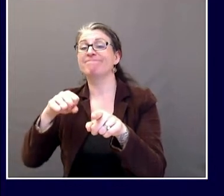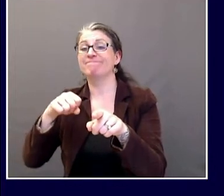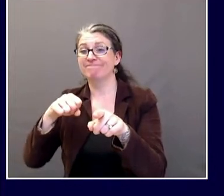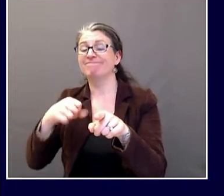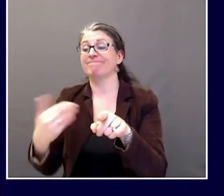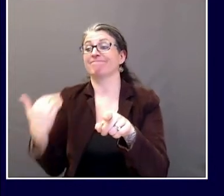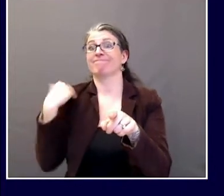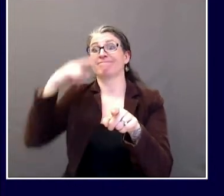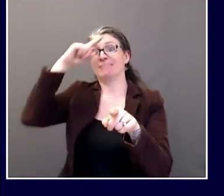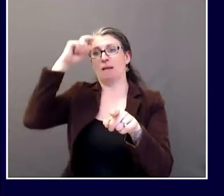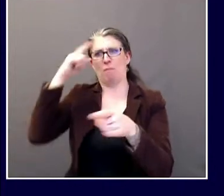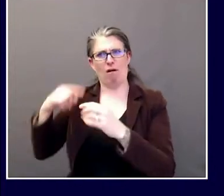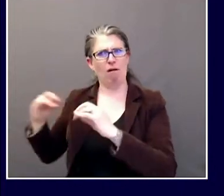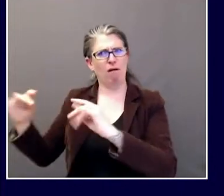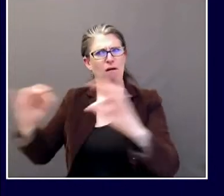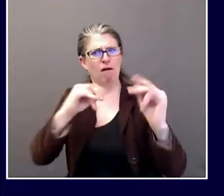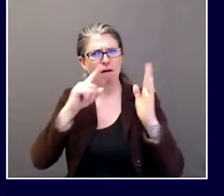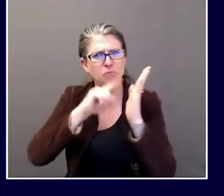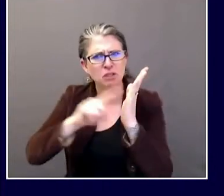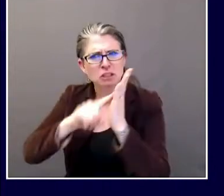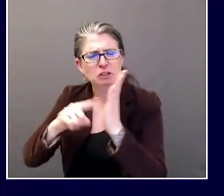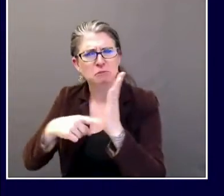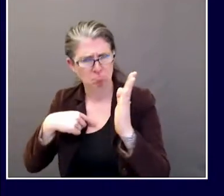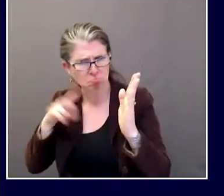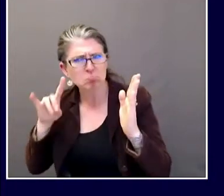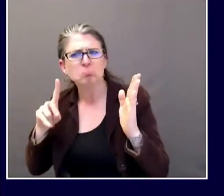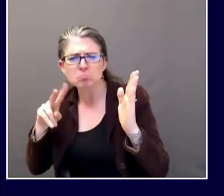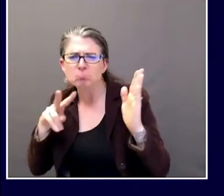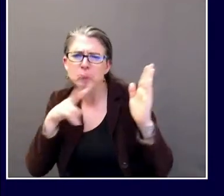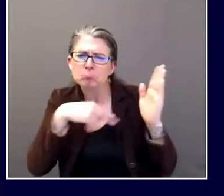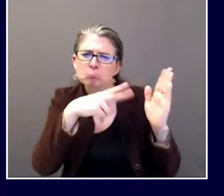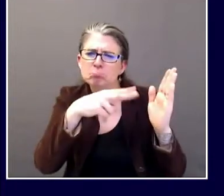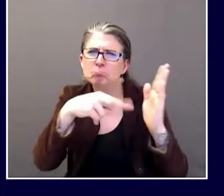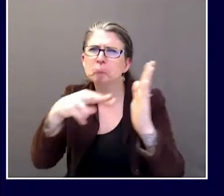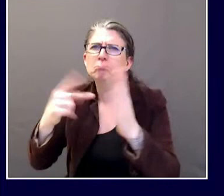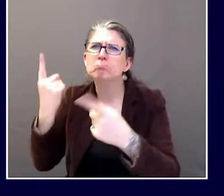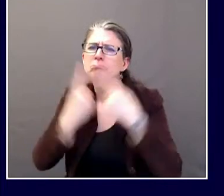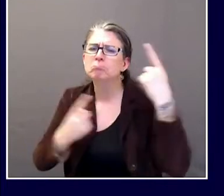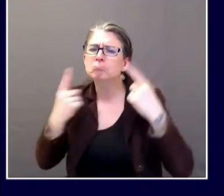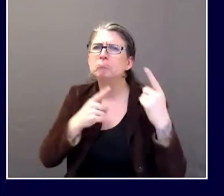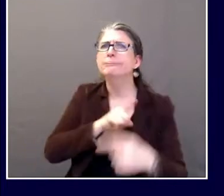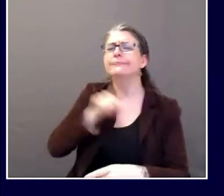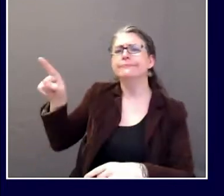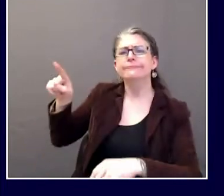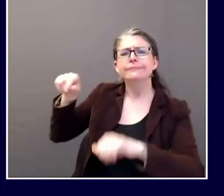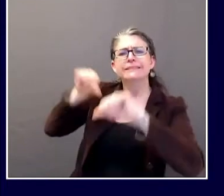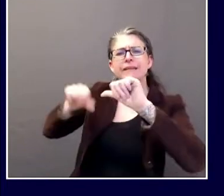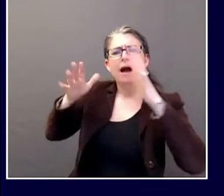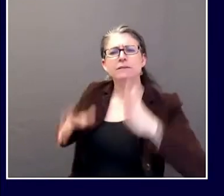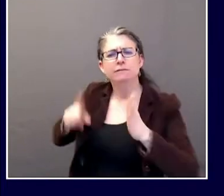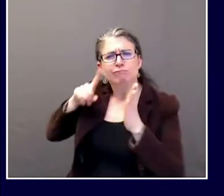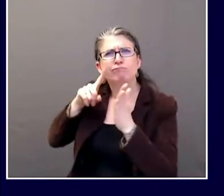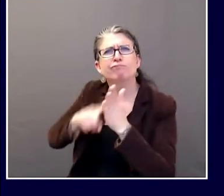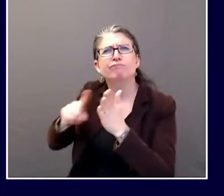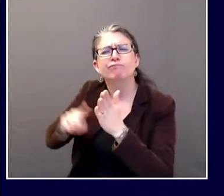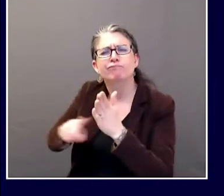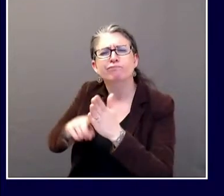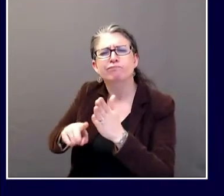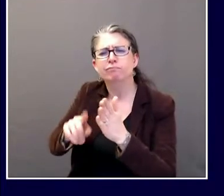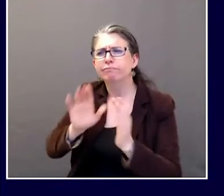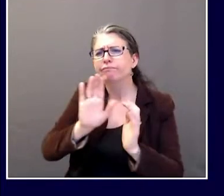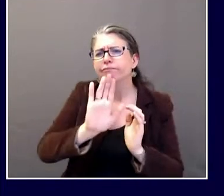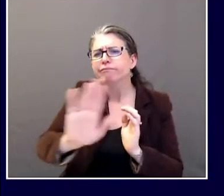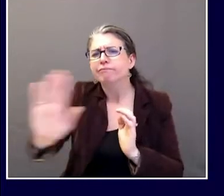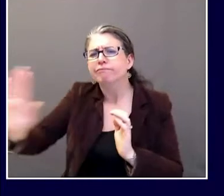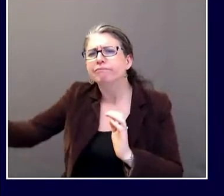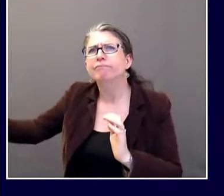were drawn from very high-level population studies. They were often not replicated. I don't think the theory is spurious. It